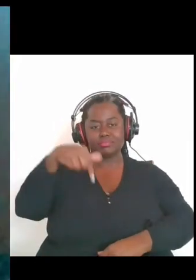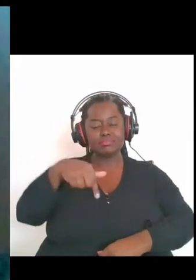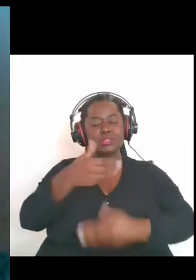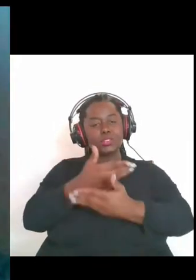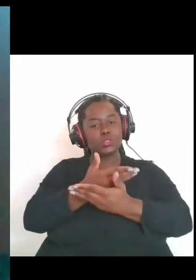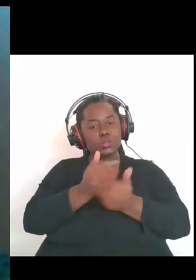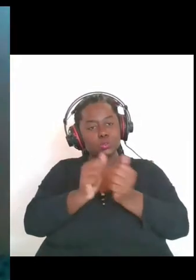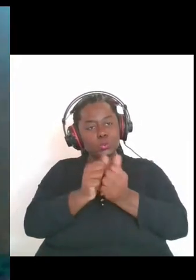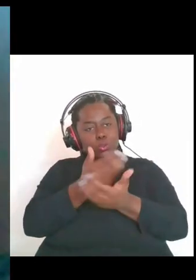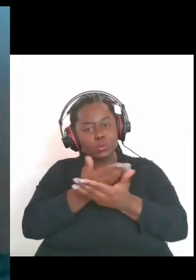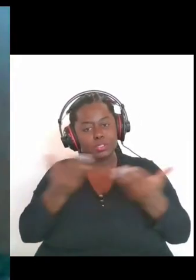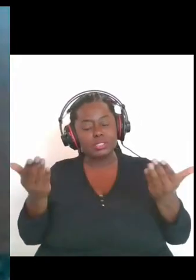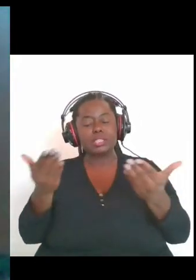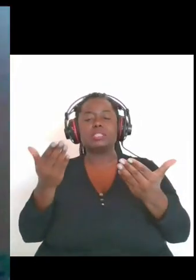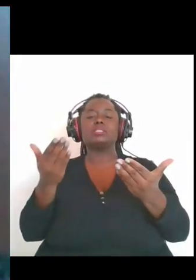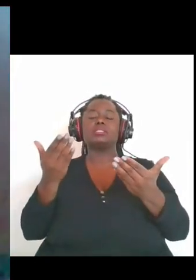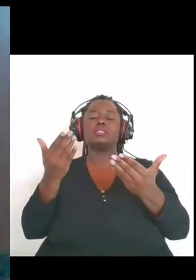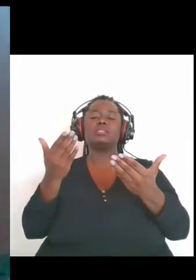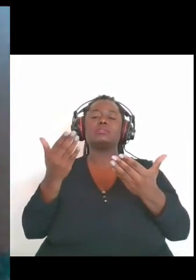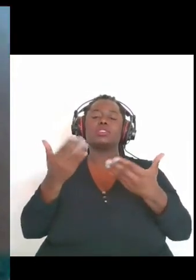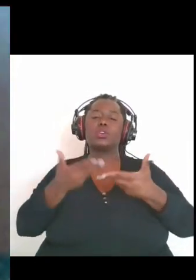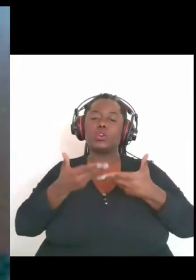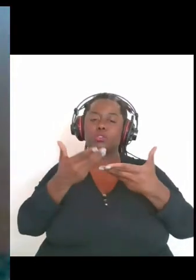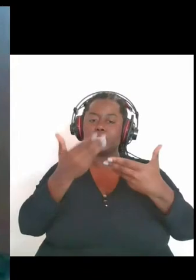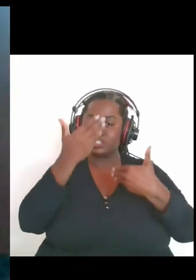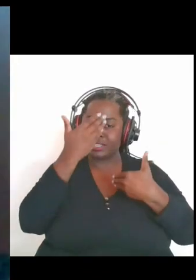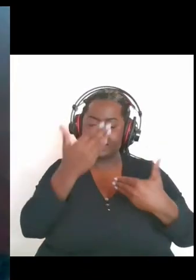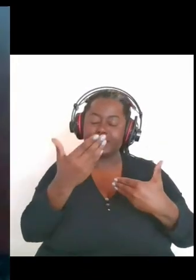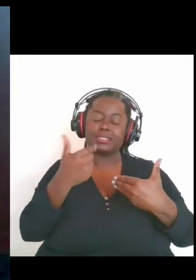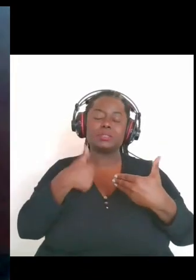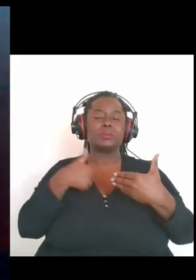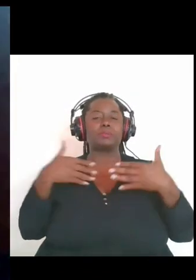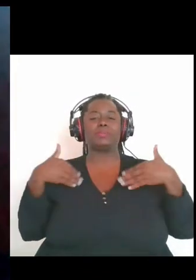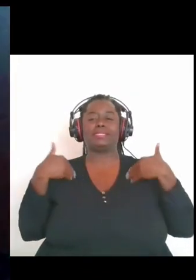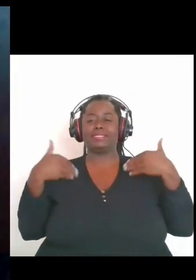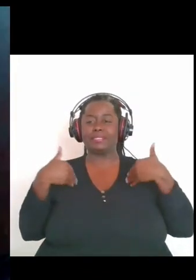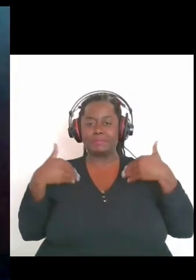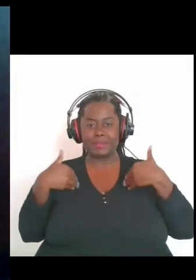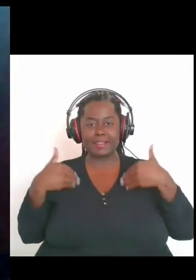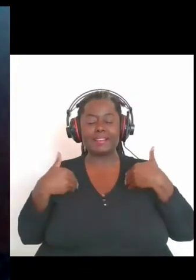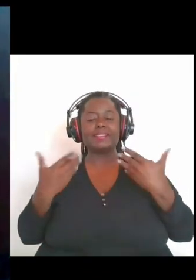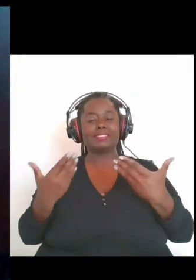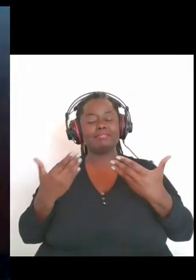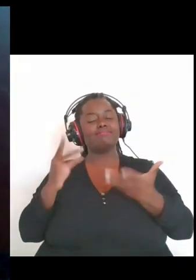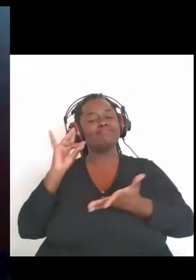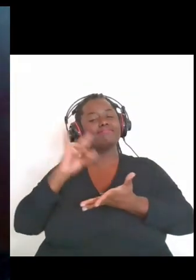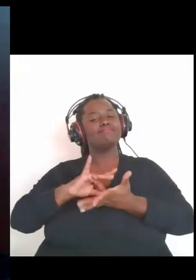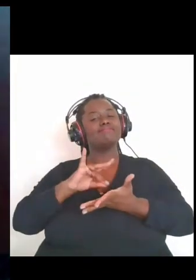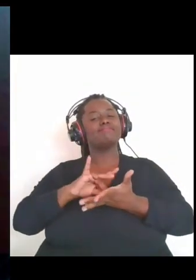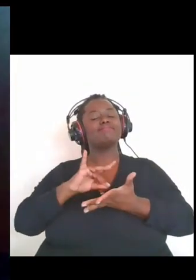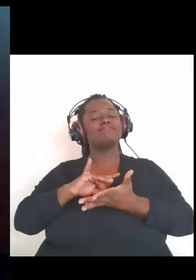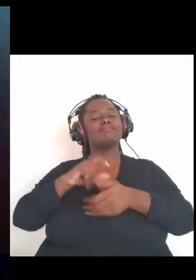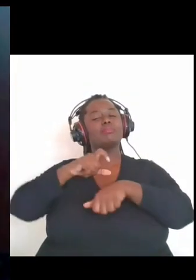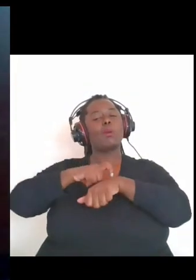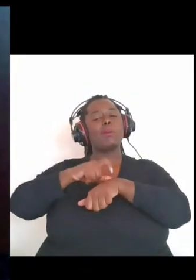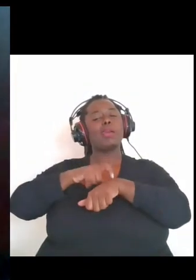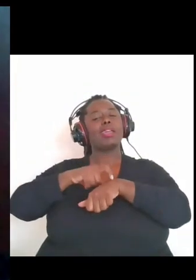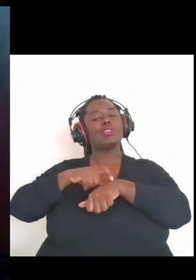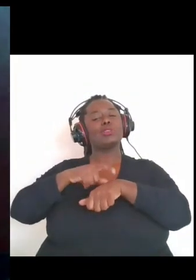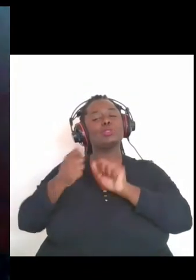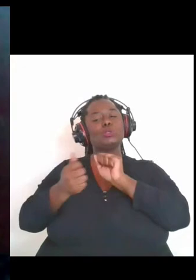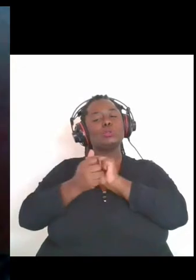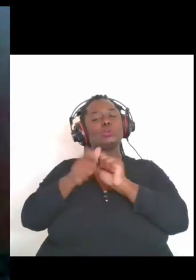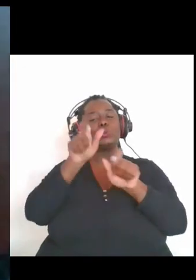you I would like to thank everyone who organized this meeting I'm really excited